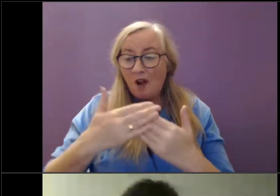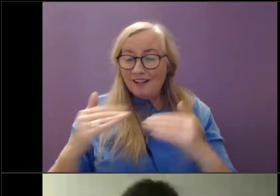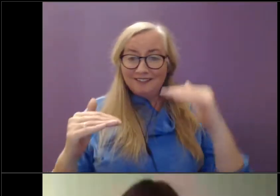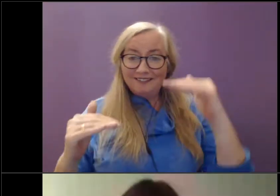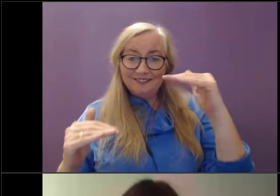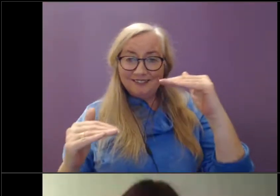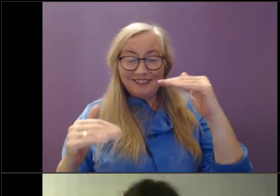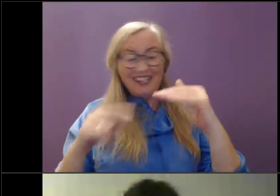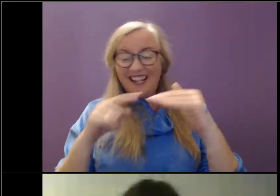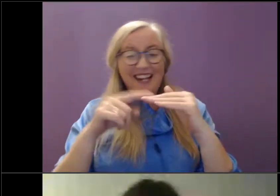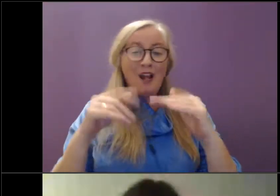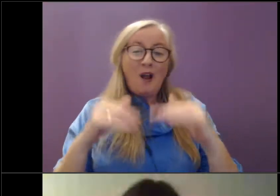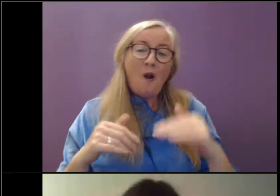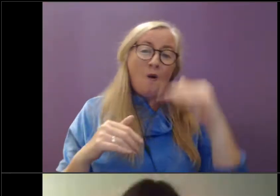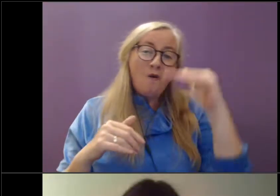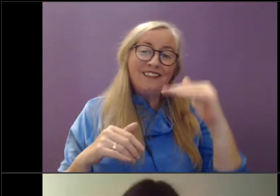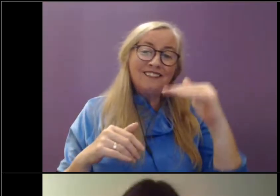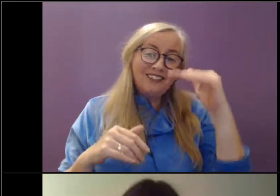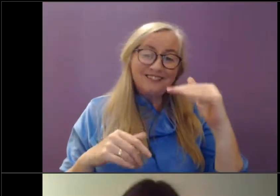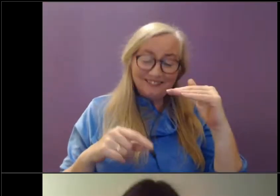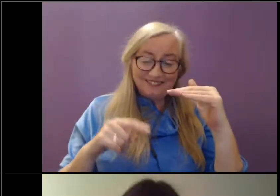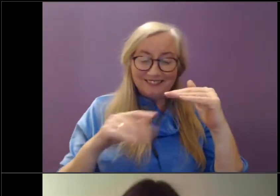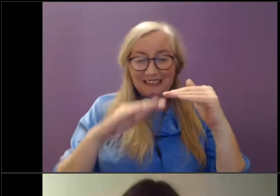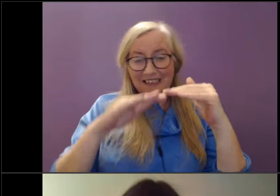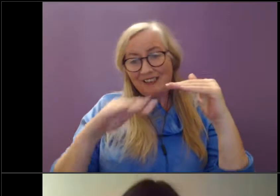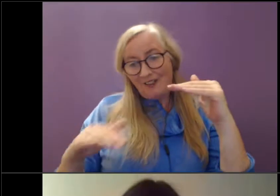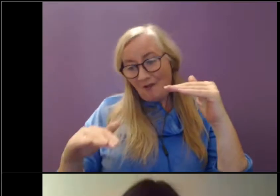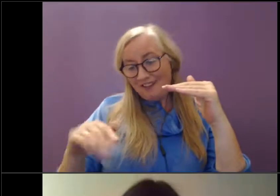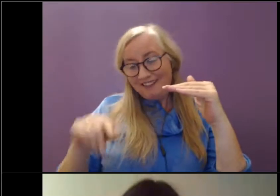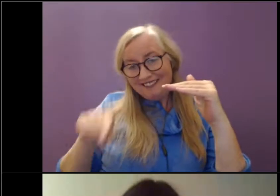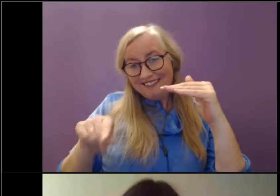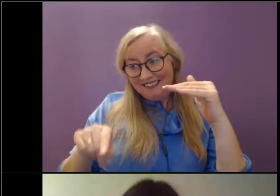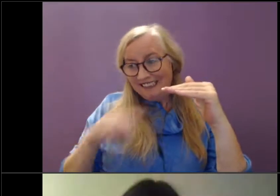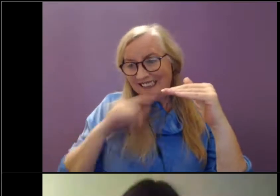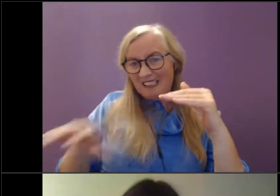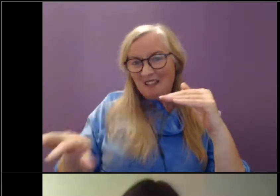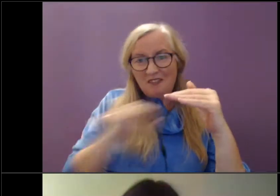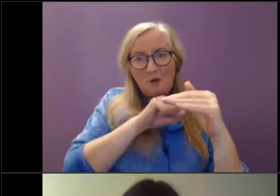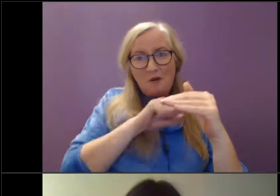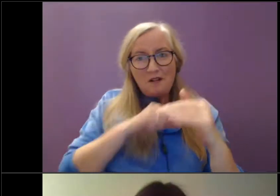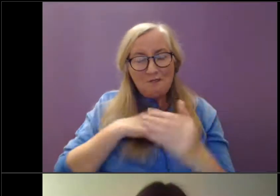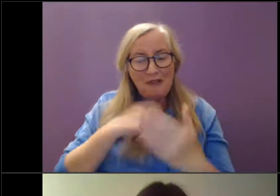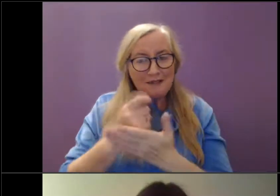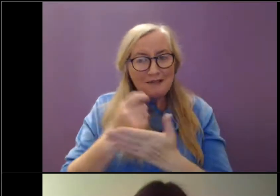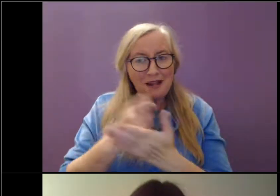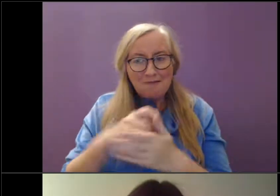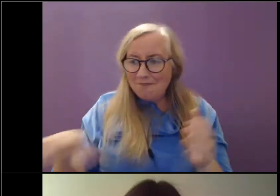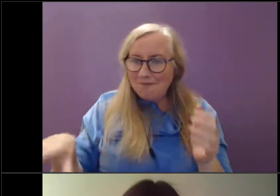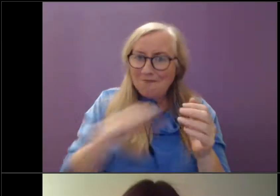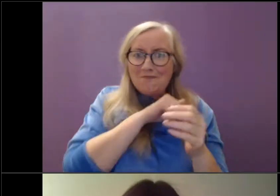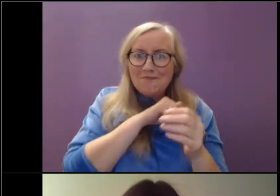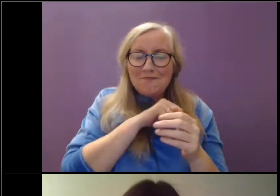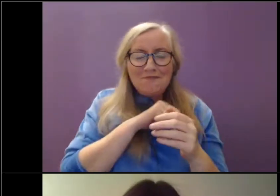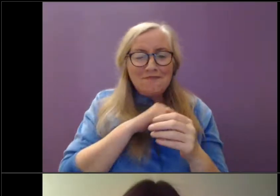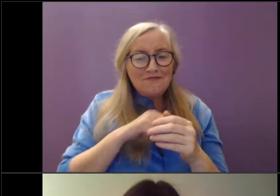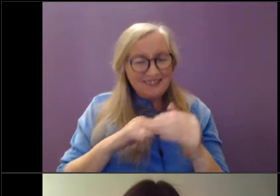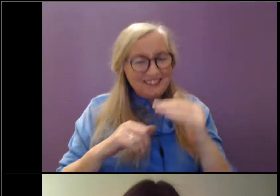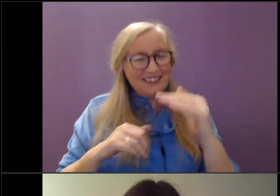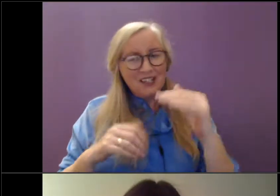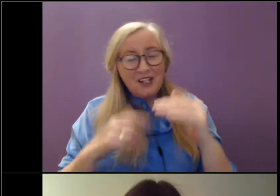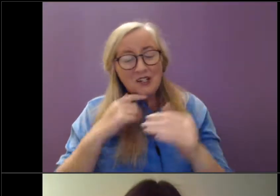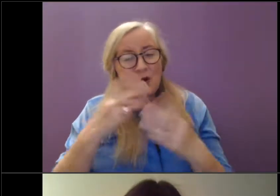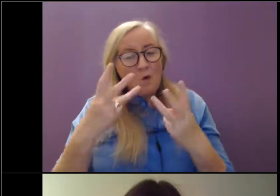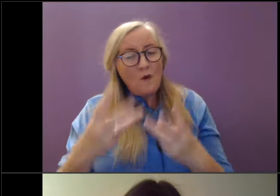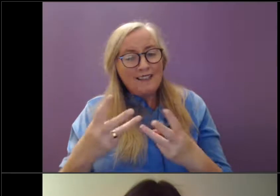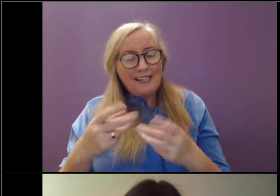took some of their attention, if they were an only child for a significant amount of time like mine were, that they feel they don't kind